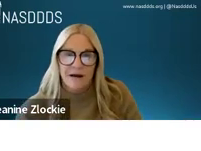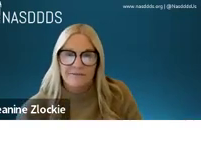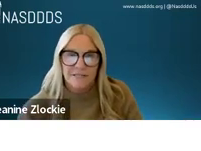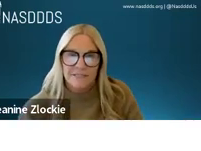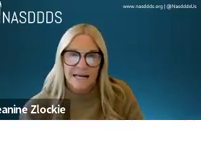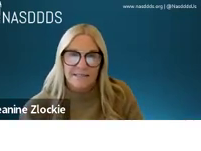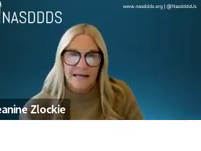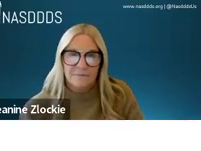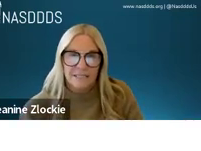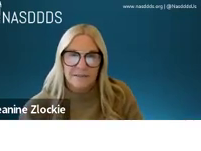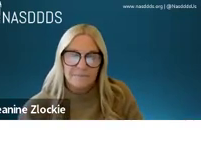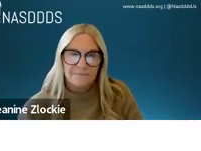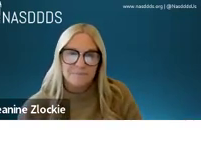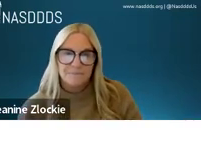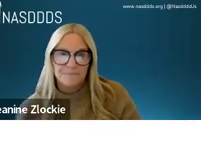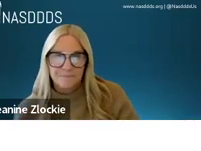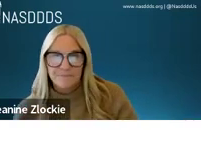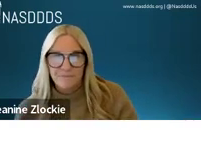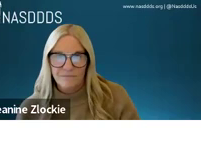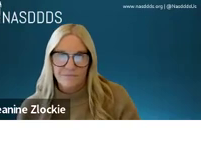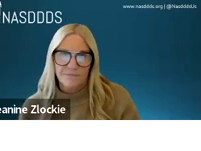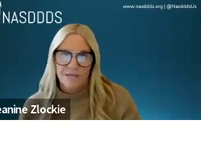is for your reference. Next slide, please.